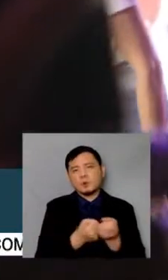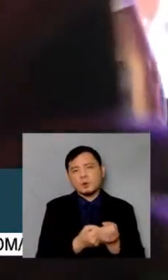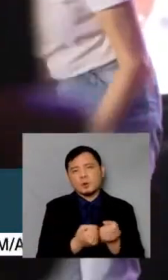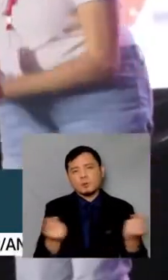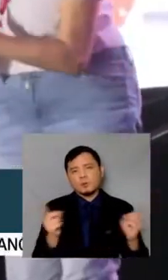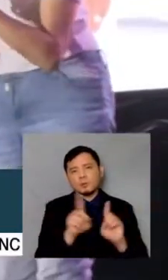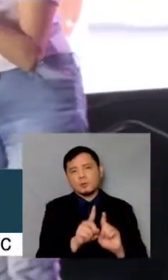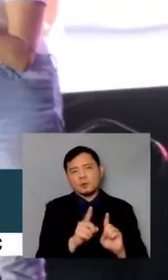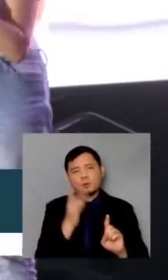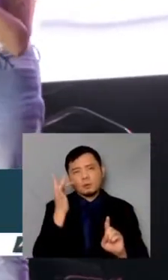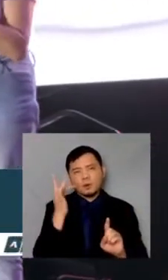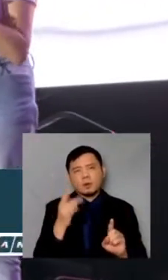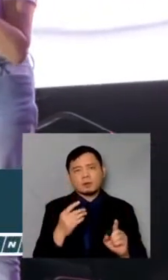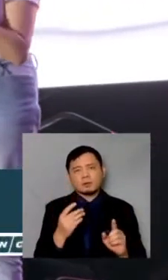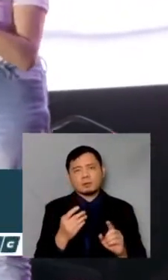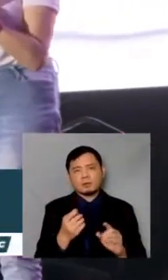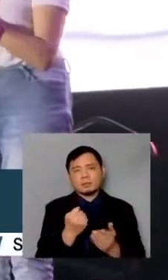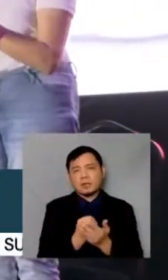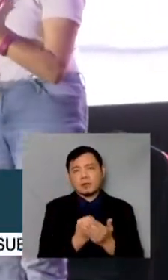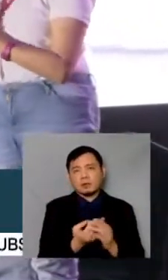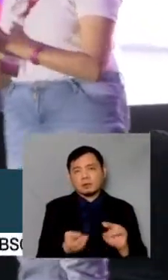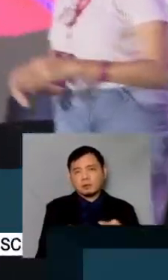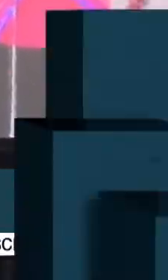end labor contractualization.